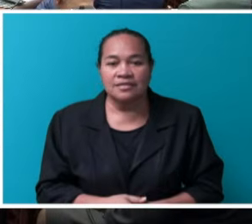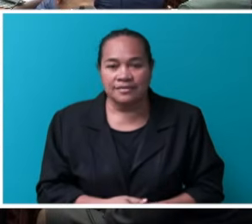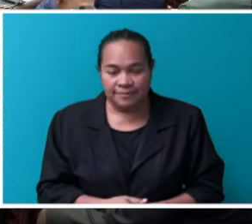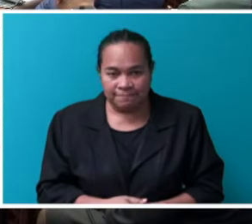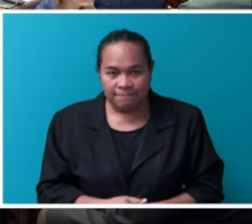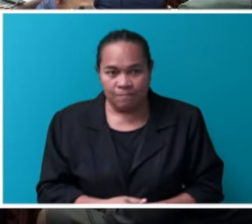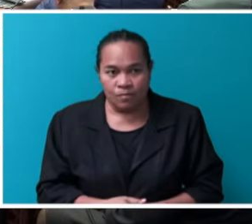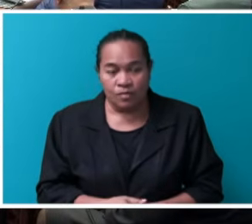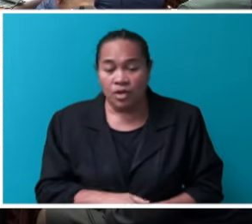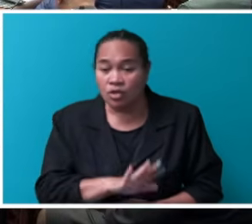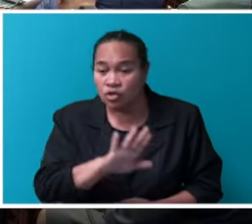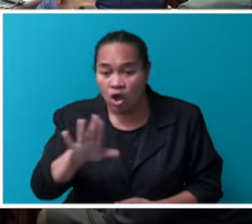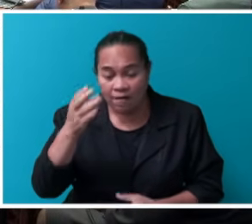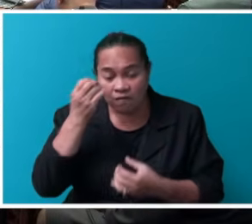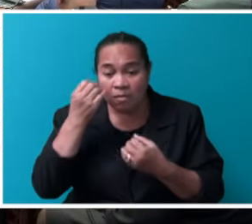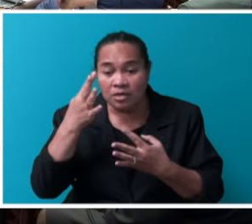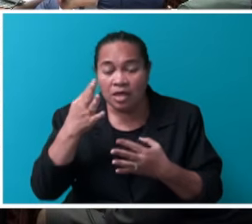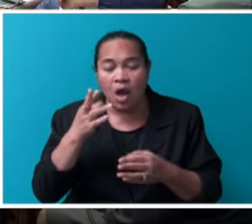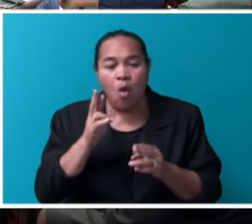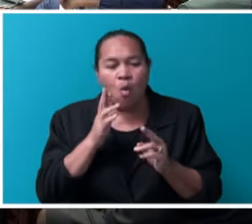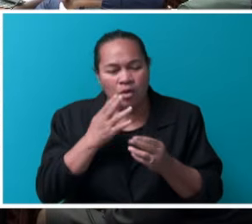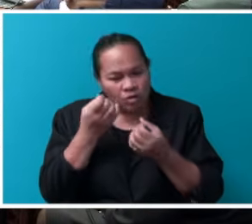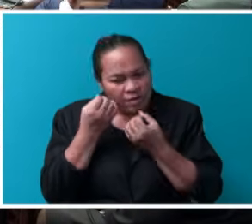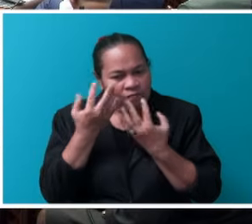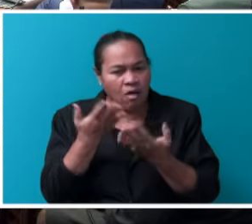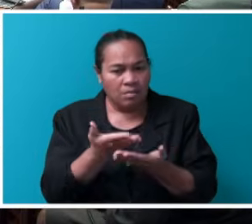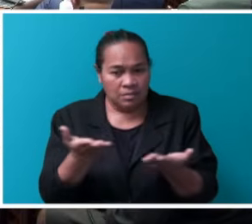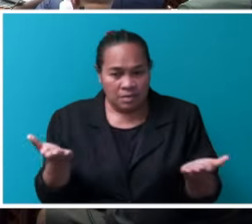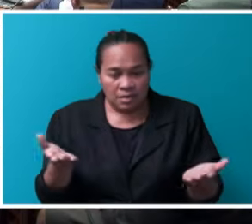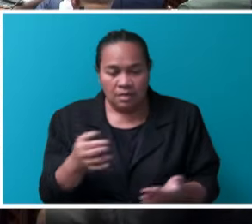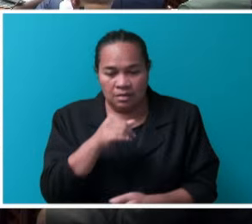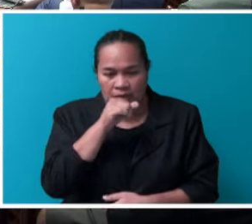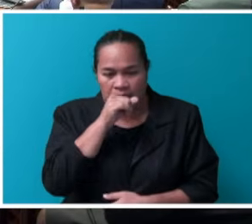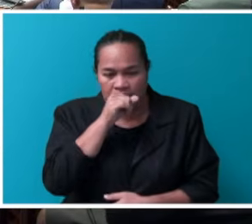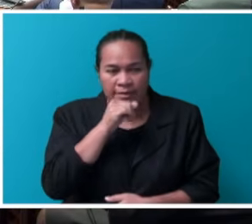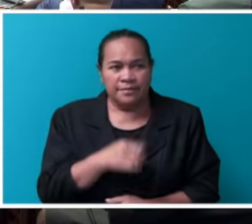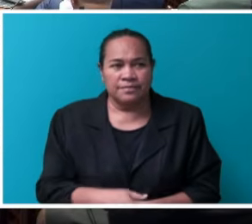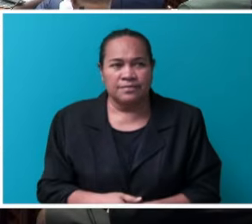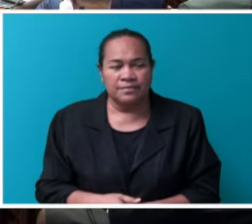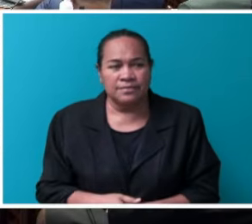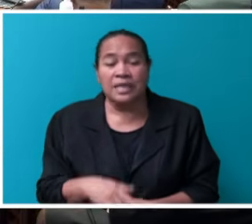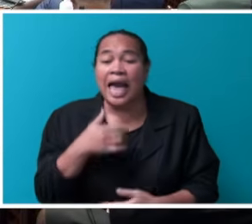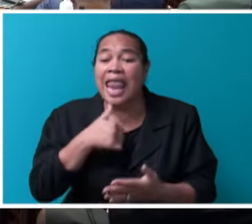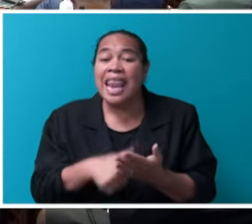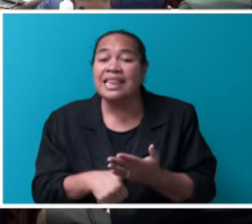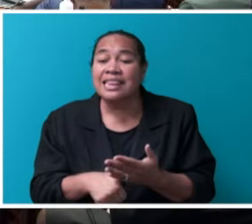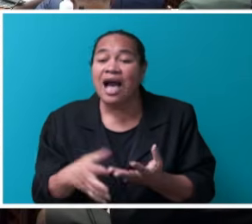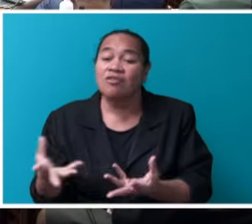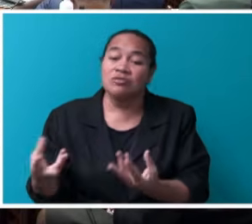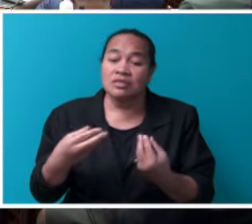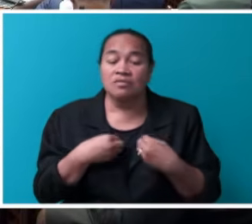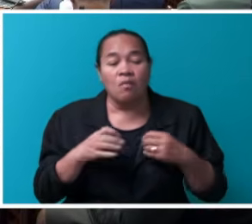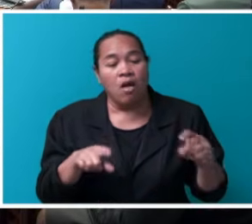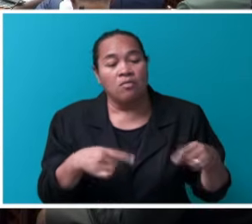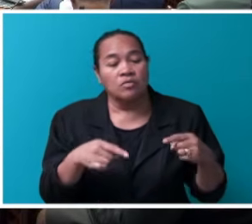For the information of the members, I wish to inform the House that a letter was received from the opposition